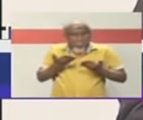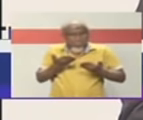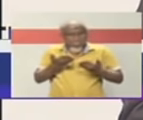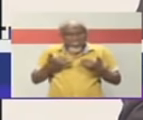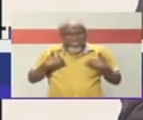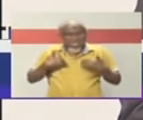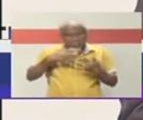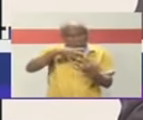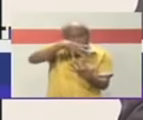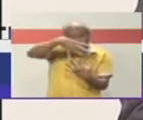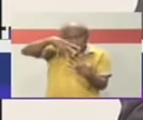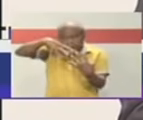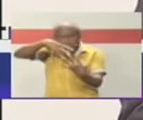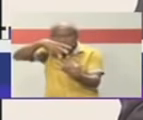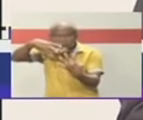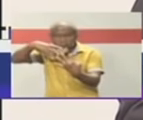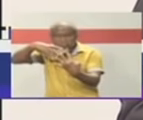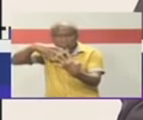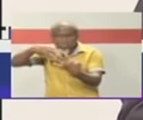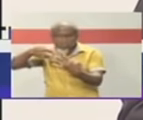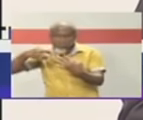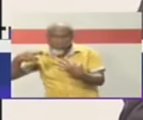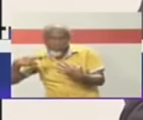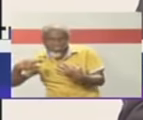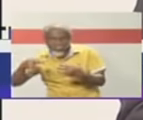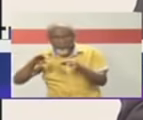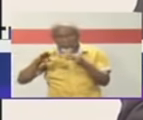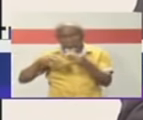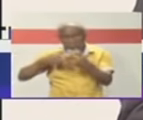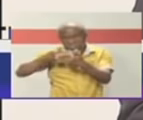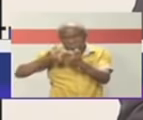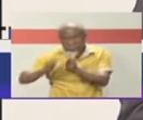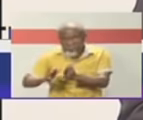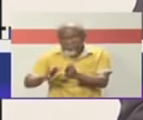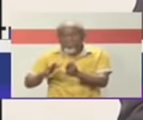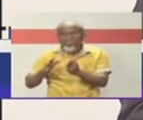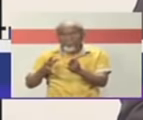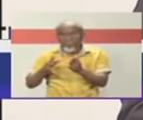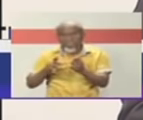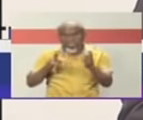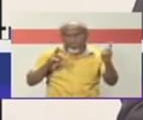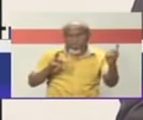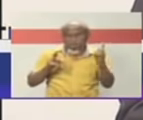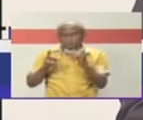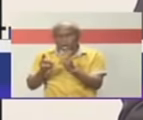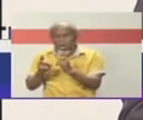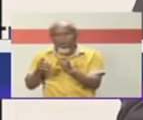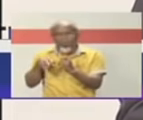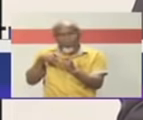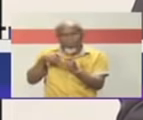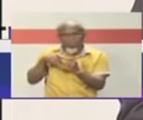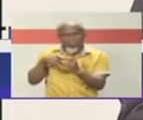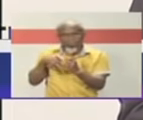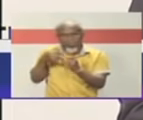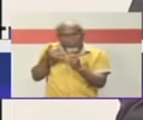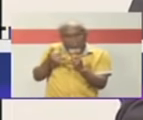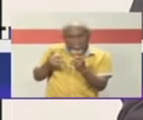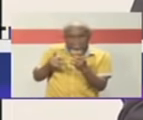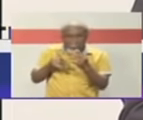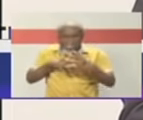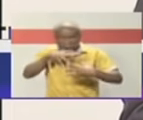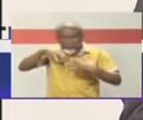was held that the individual attended. This person was playing and interacting with